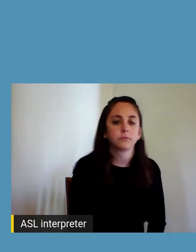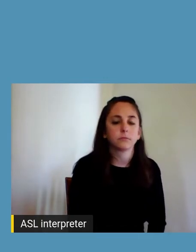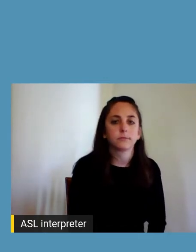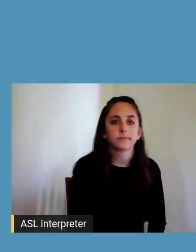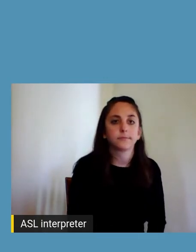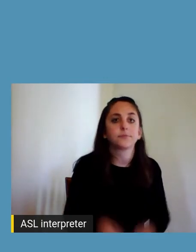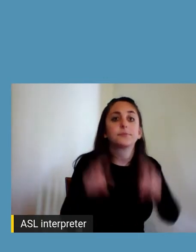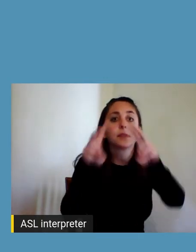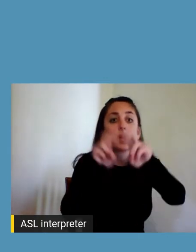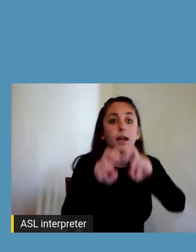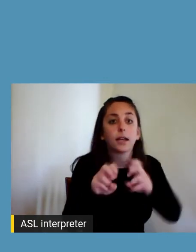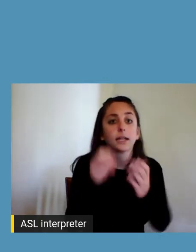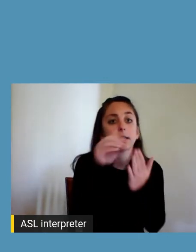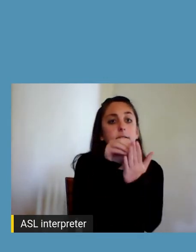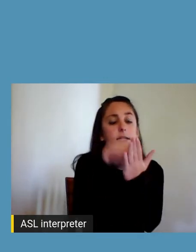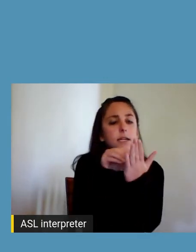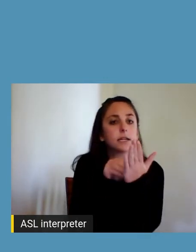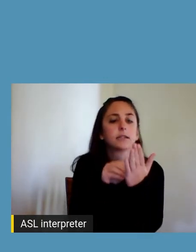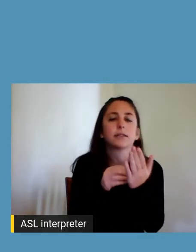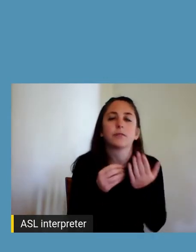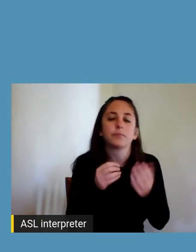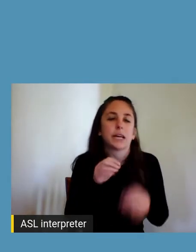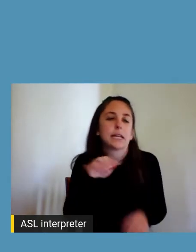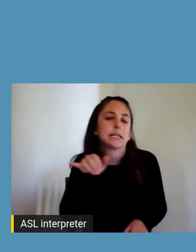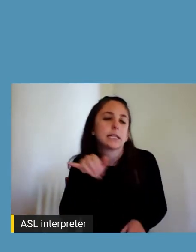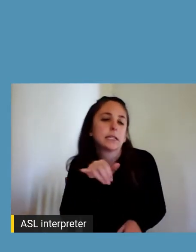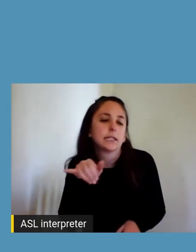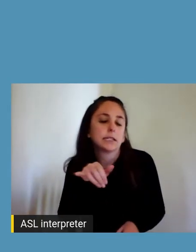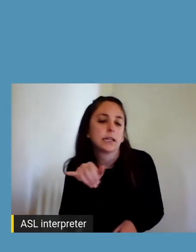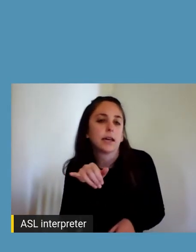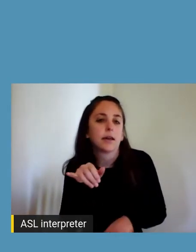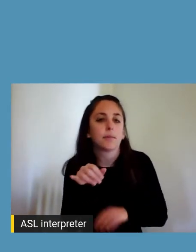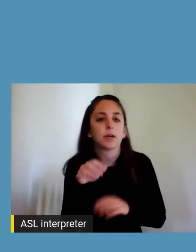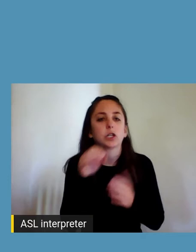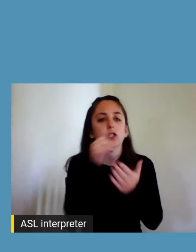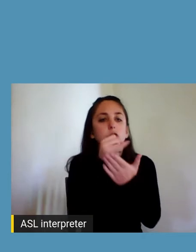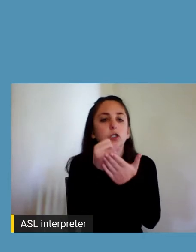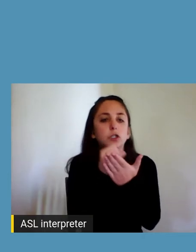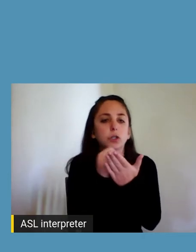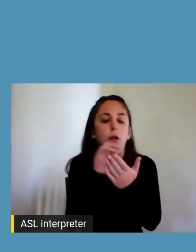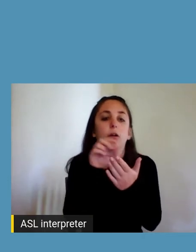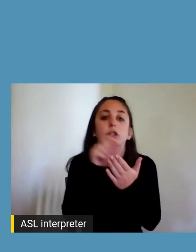Analytics can be seen as journaling. It's a very intimate process where you self-reflect,